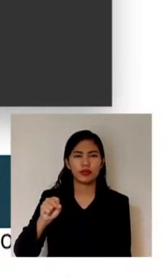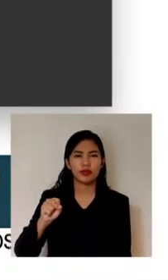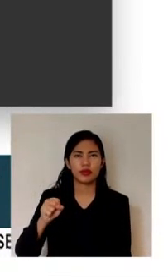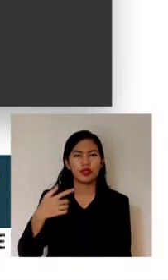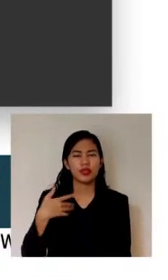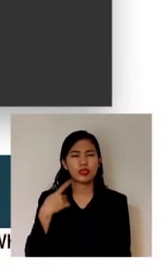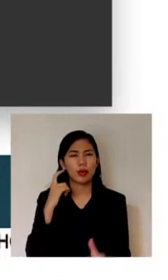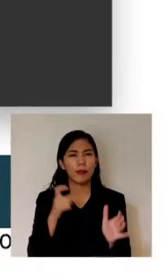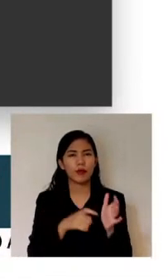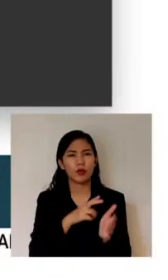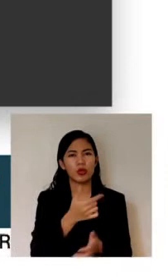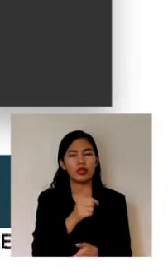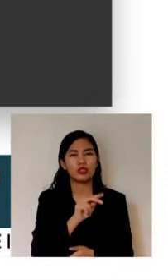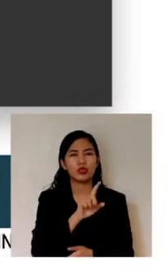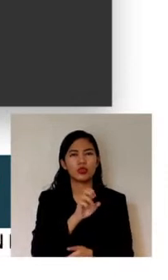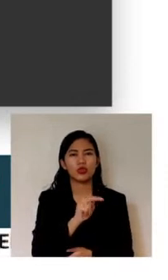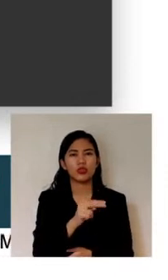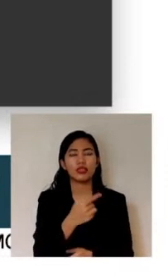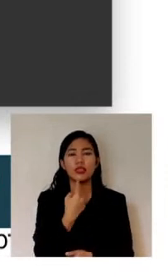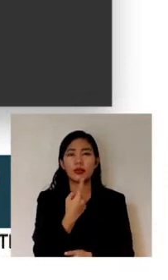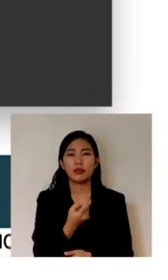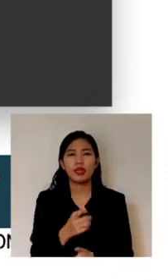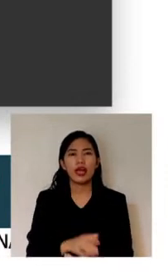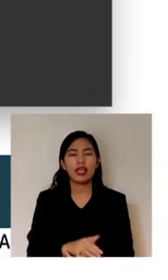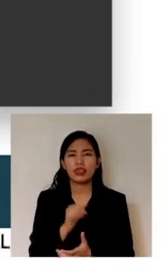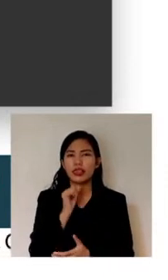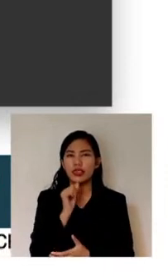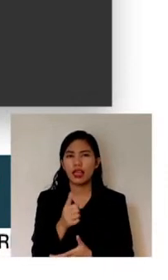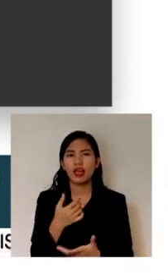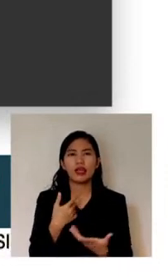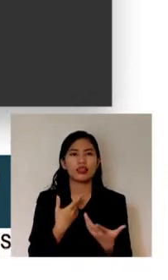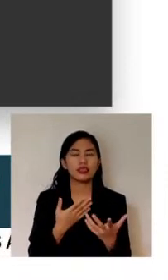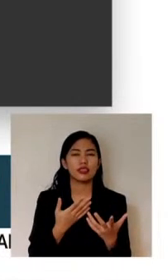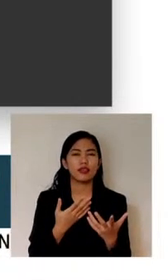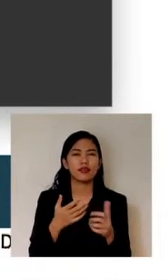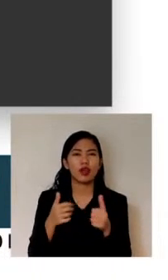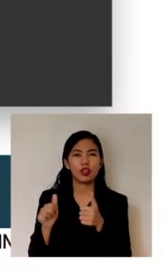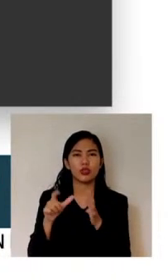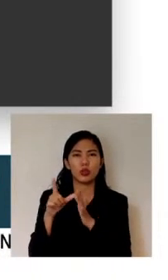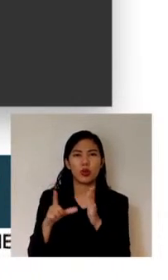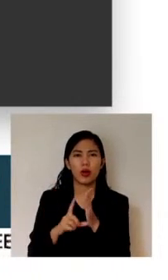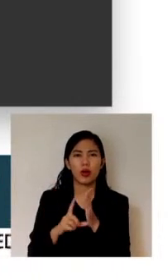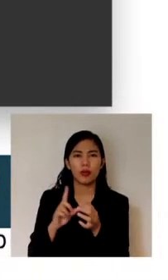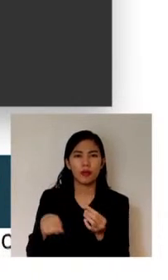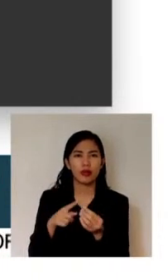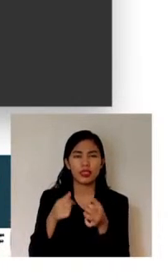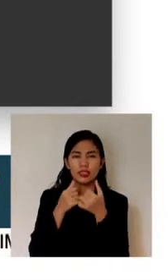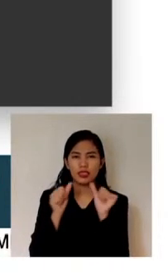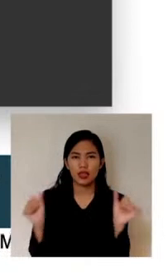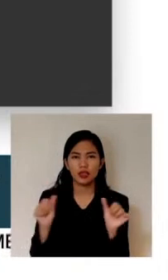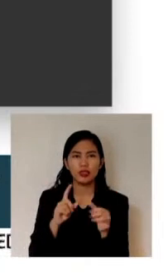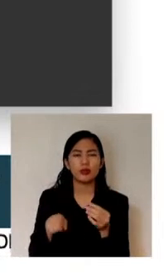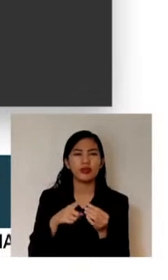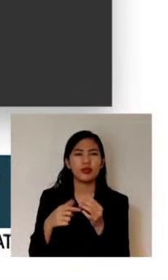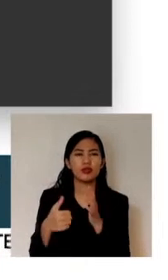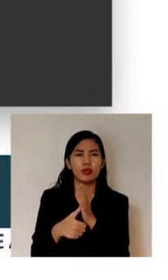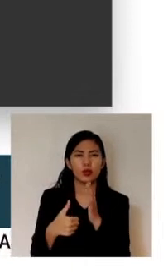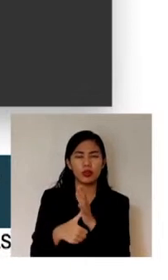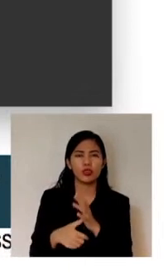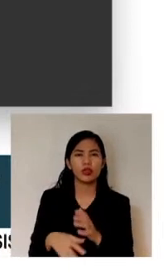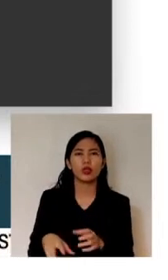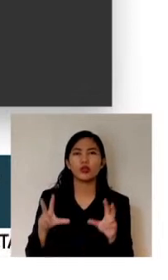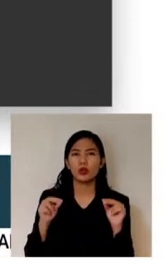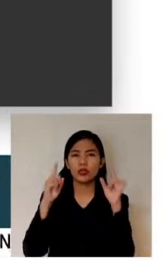described as the illegal leaking of her decision on the Marcos disqualification case. He points out no decision has